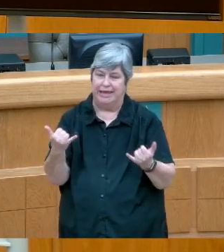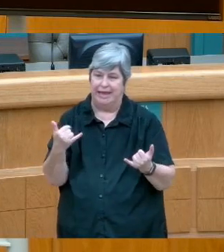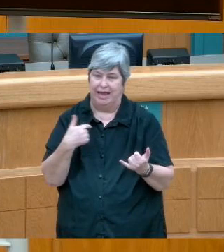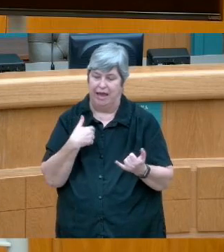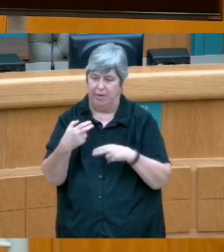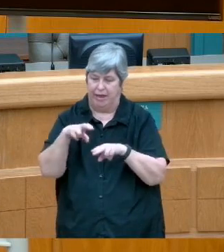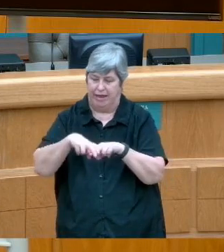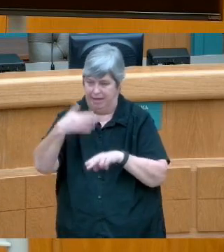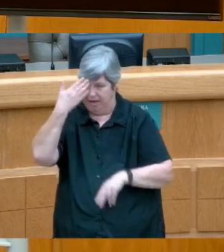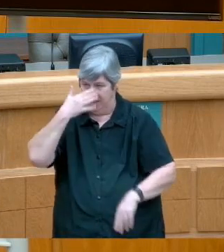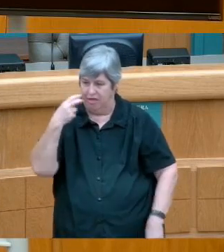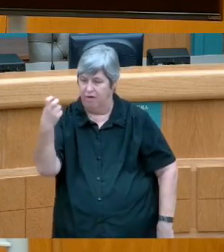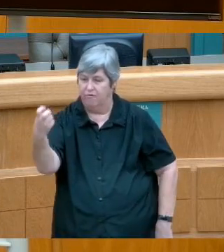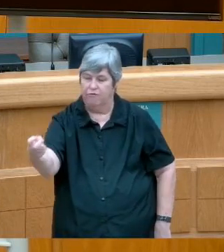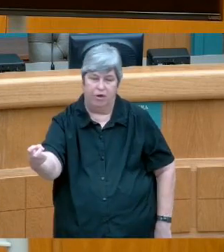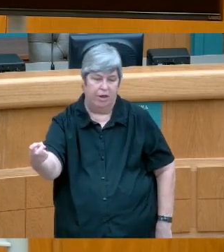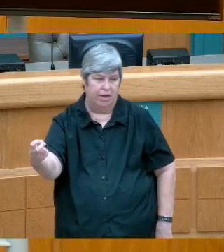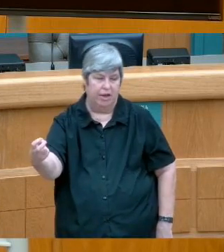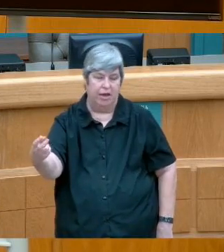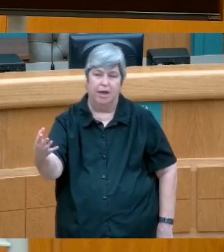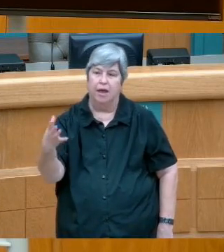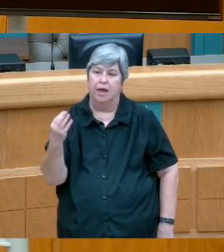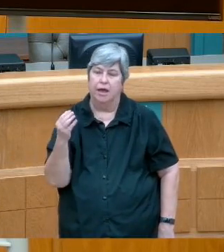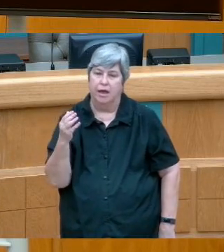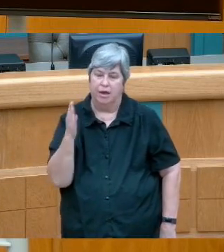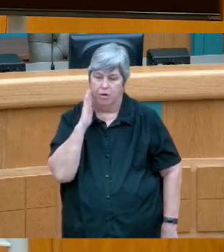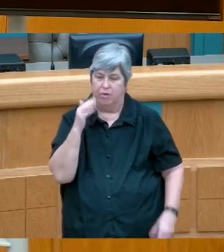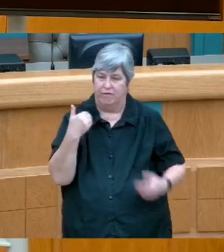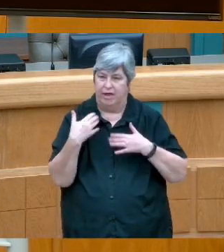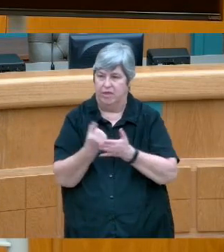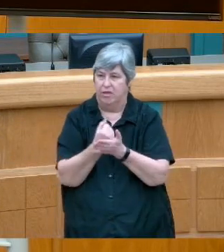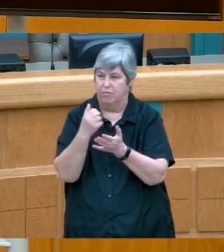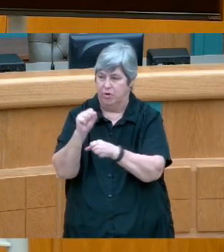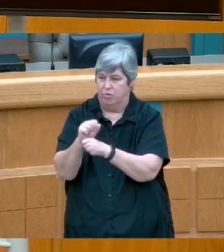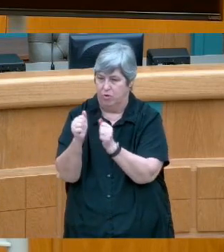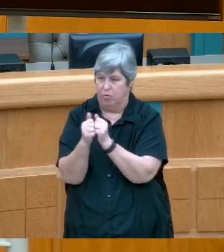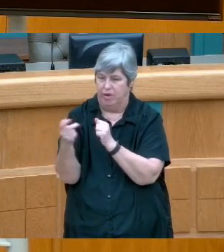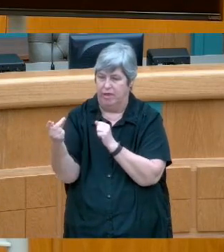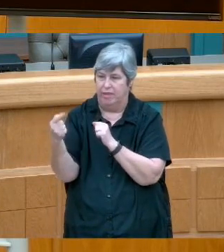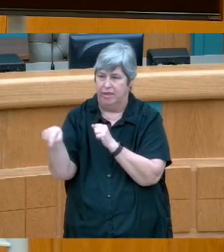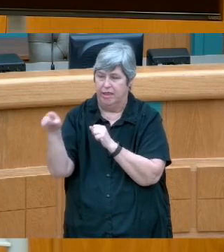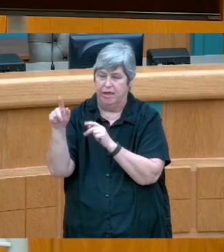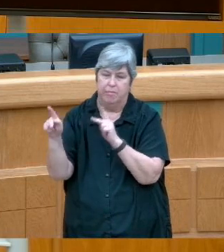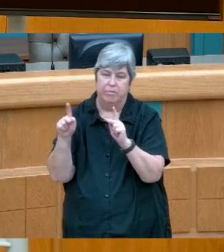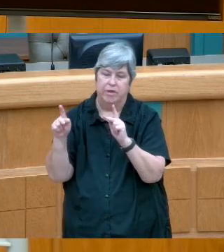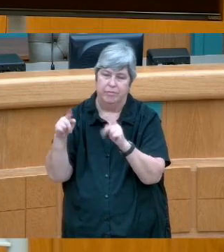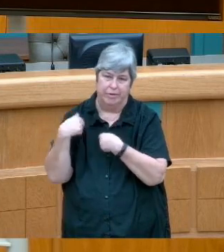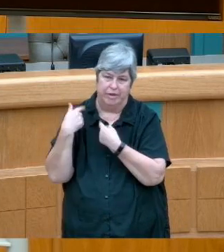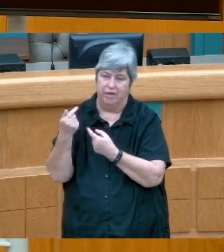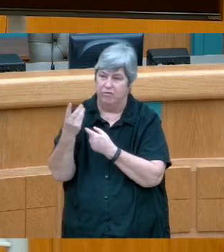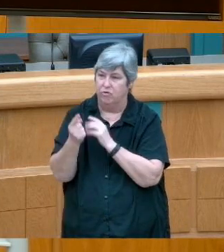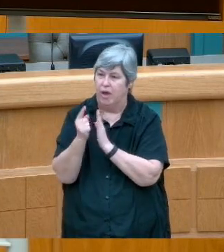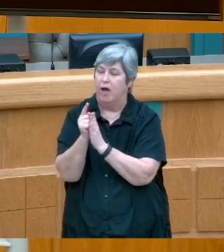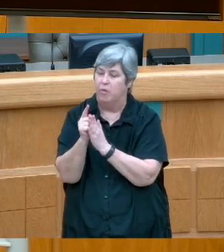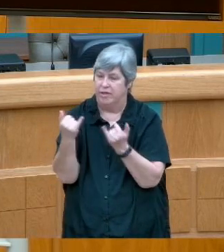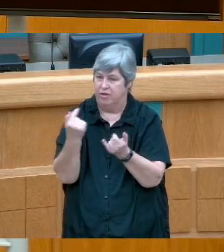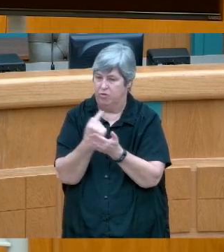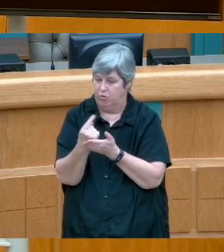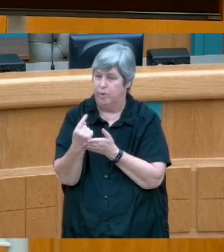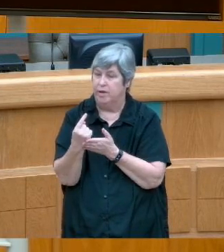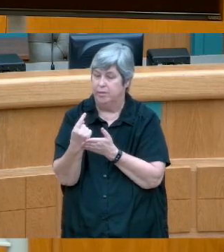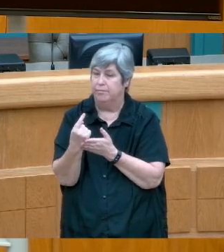in the front here in the audience, and we've had the opportunity to work with these fine folks for a couple of hours this week, and